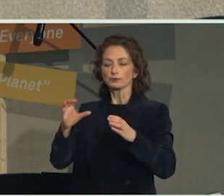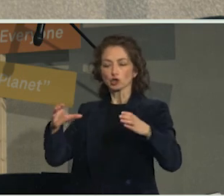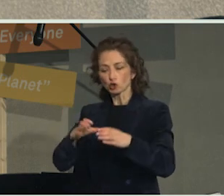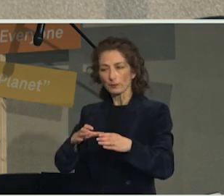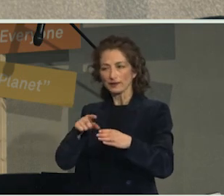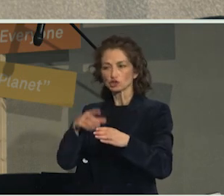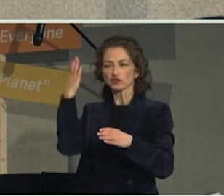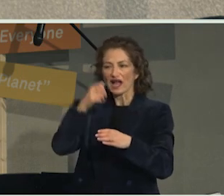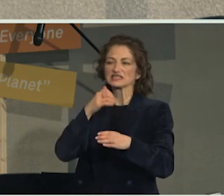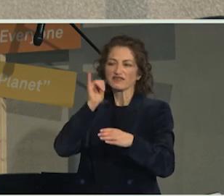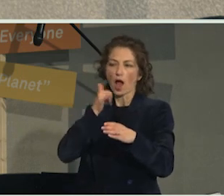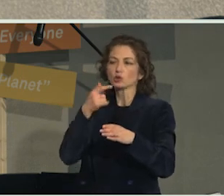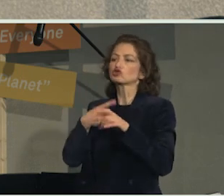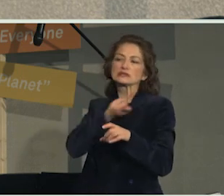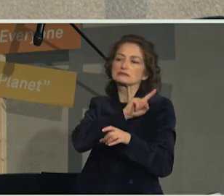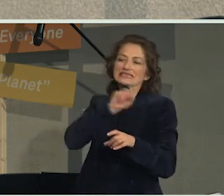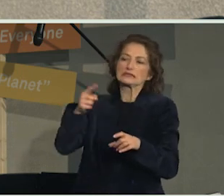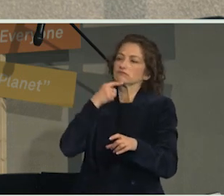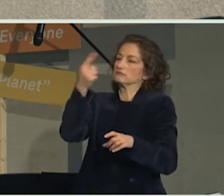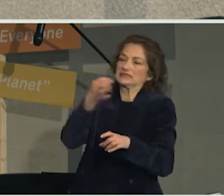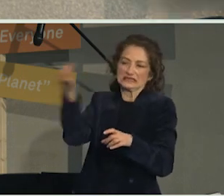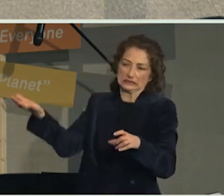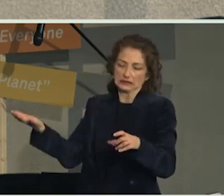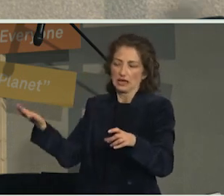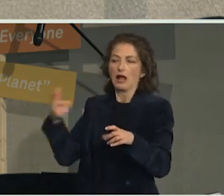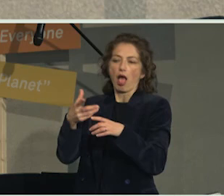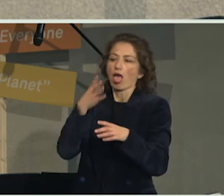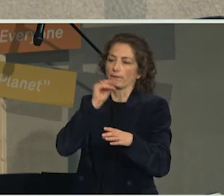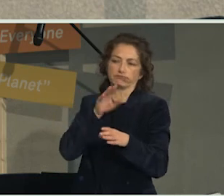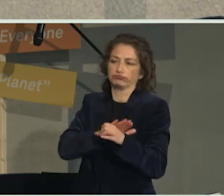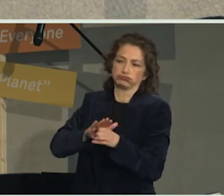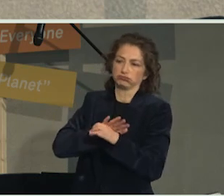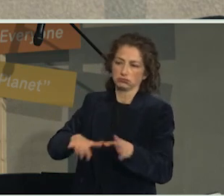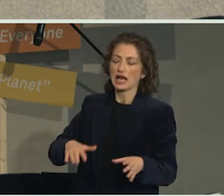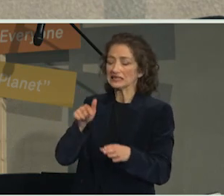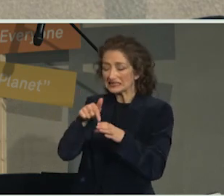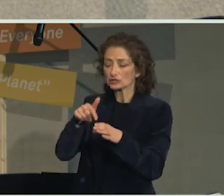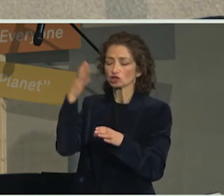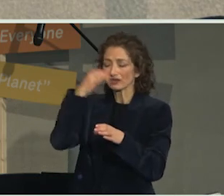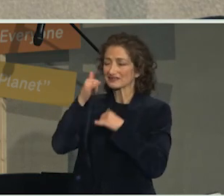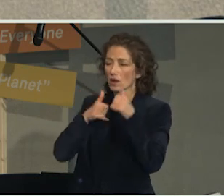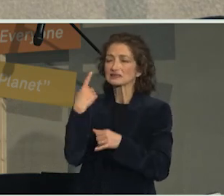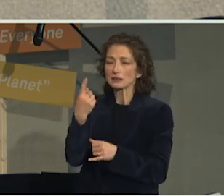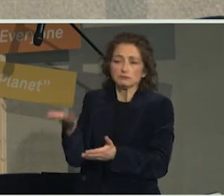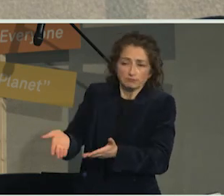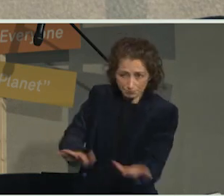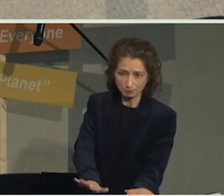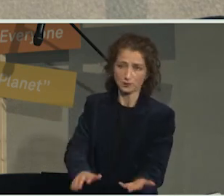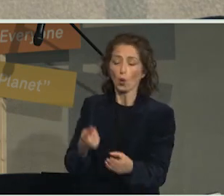Black women. That movement involves Black women who have lost their lives and their